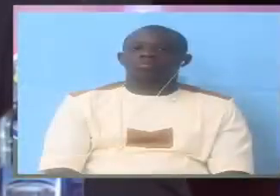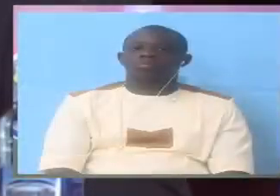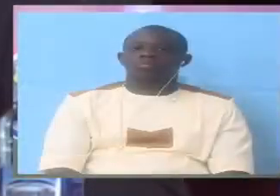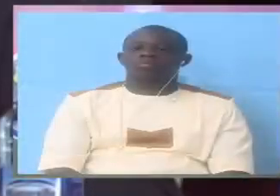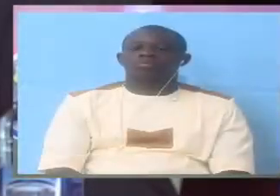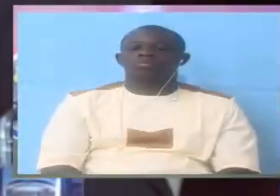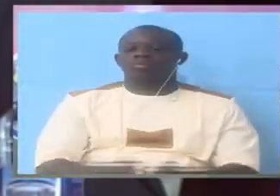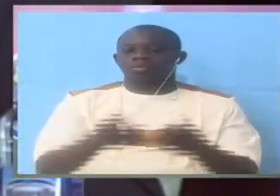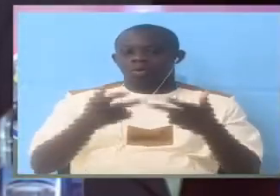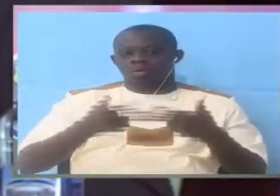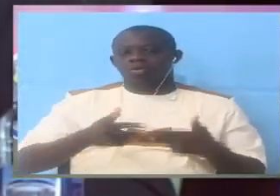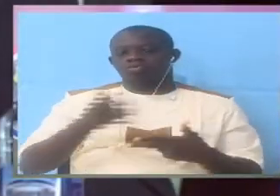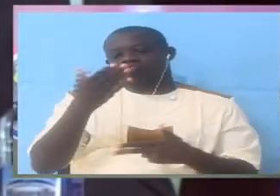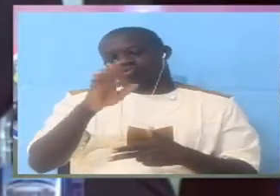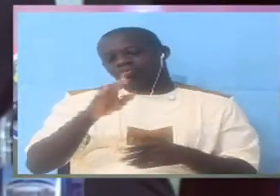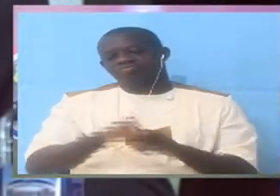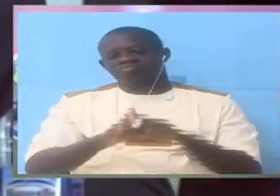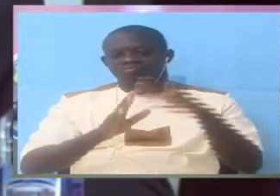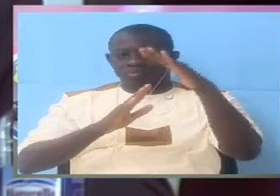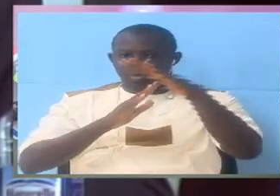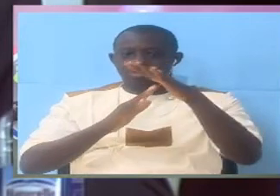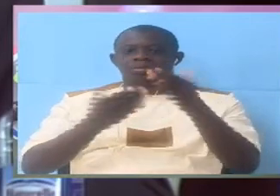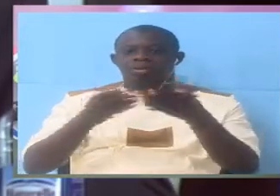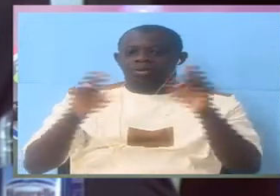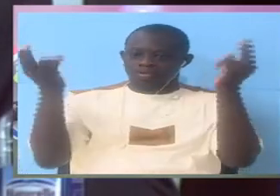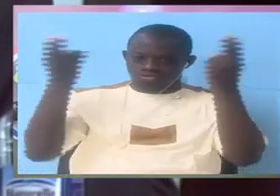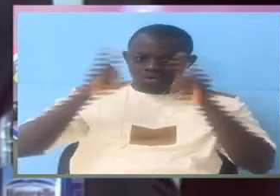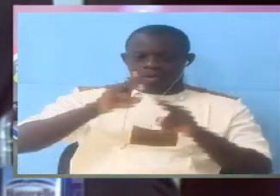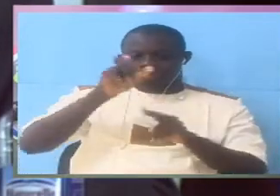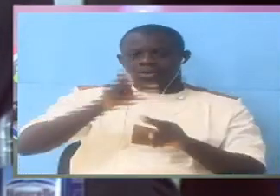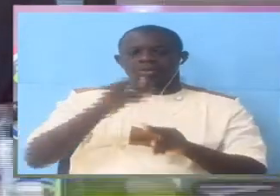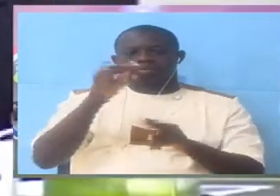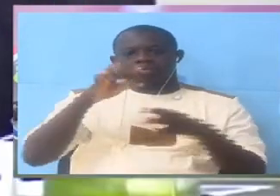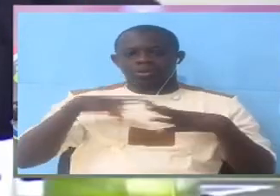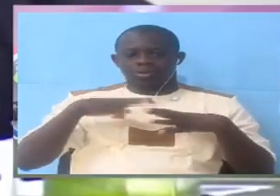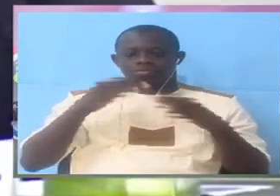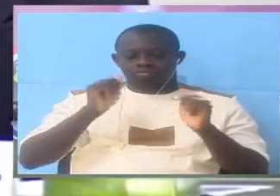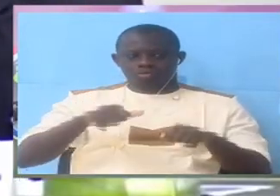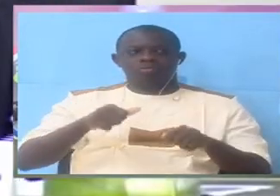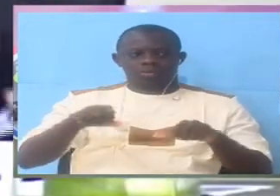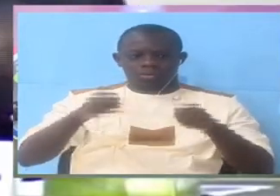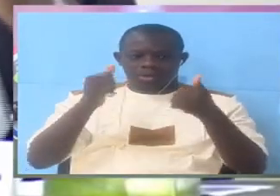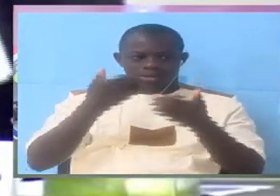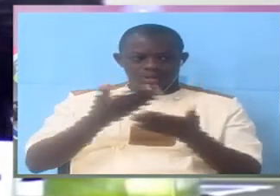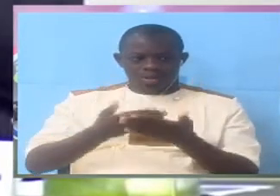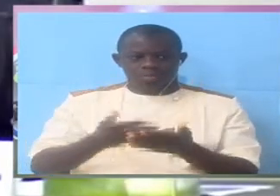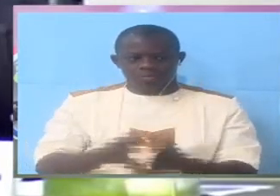Welcome back from the lunch break. Council, if you are ready, shall we continue? Please.